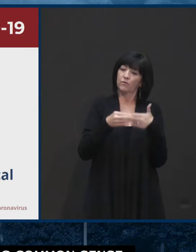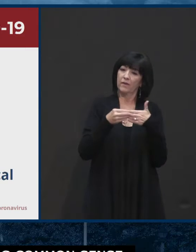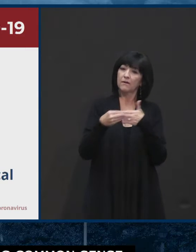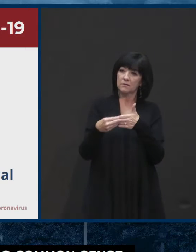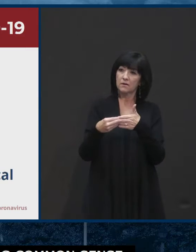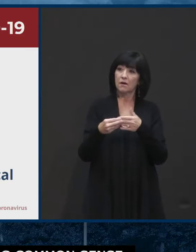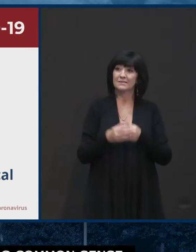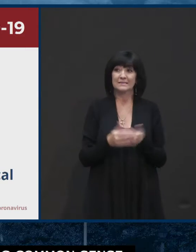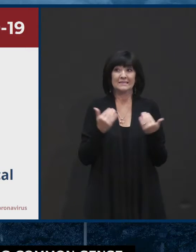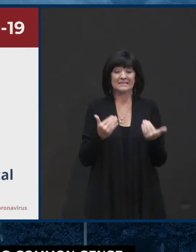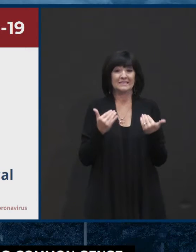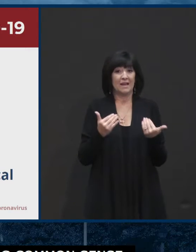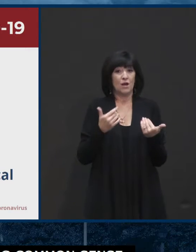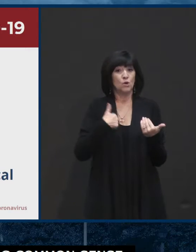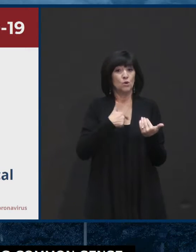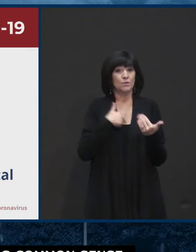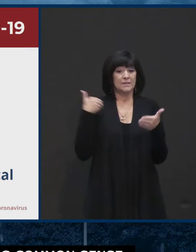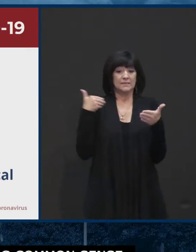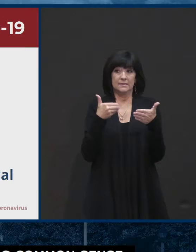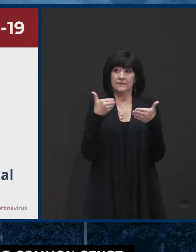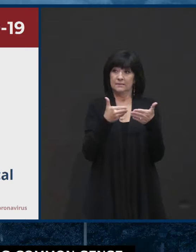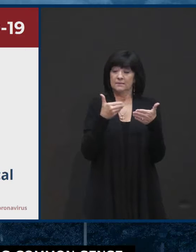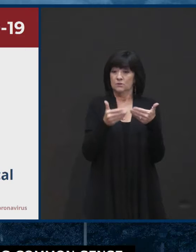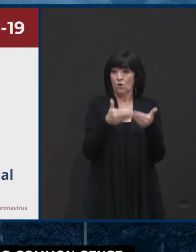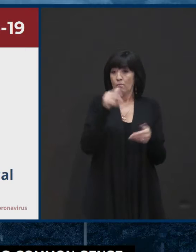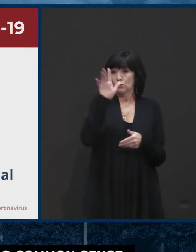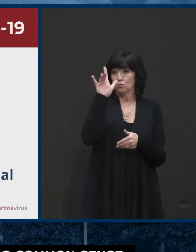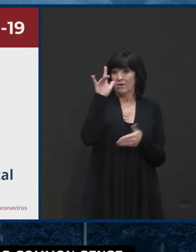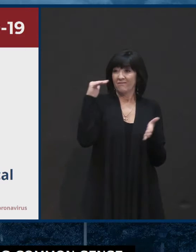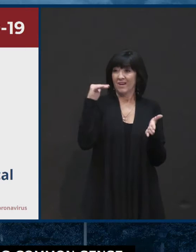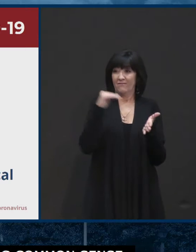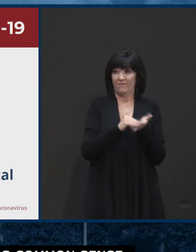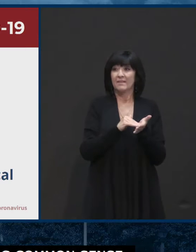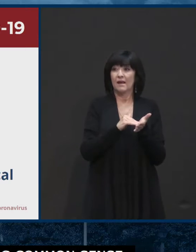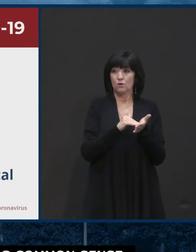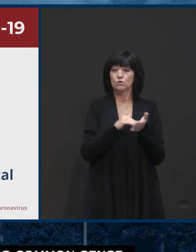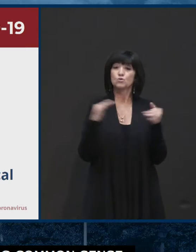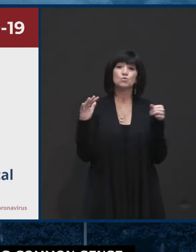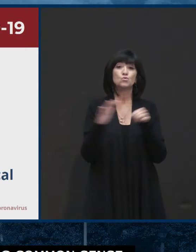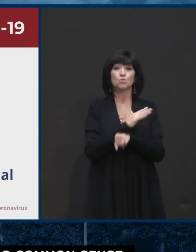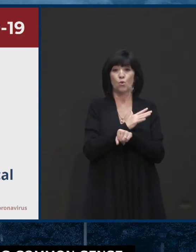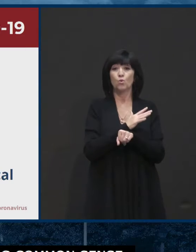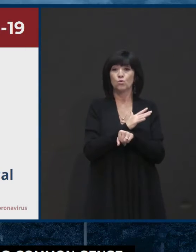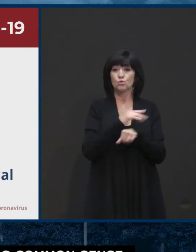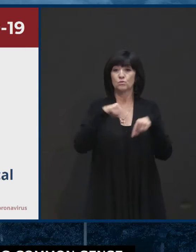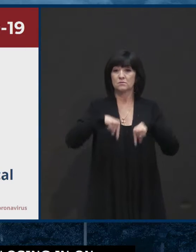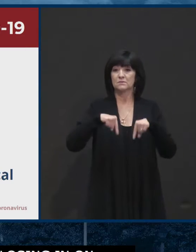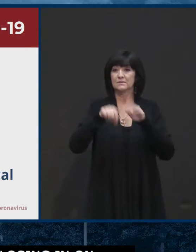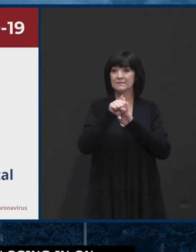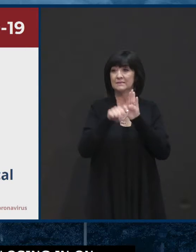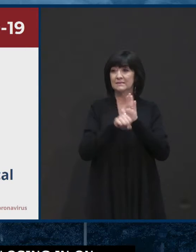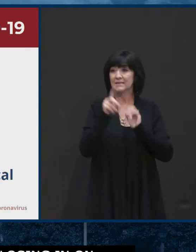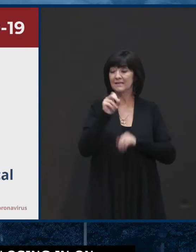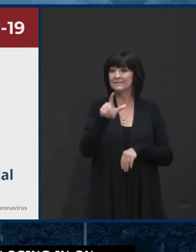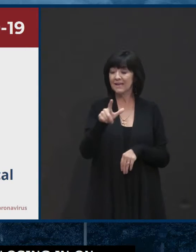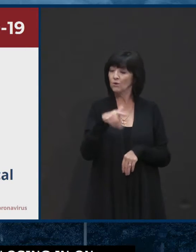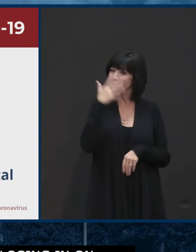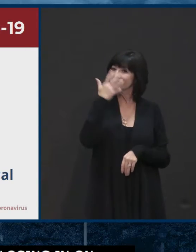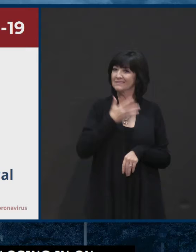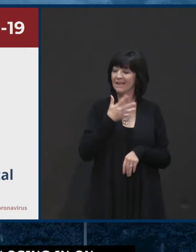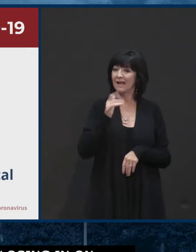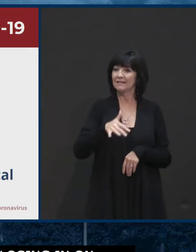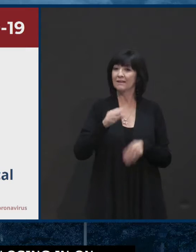25,000 total positive COVID-19 cases in our state. Sadly, the number of fatalities continues to go up